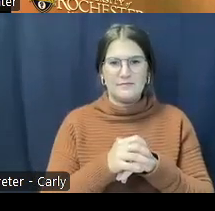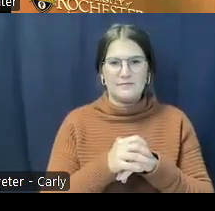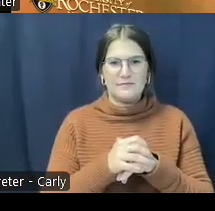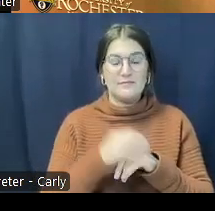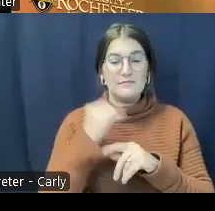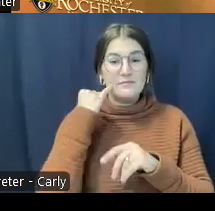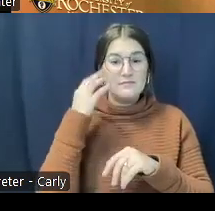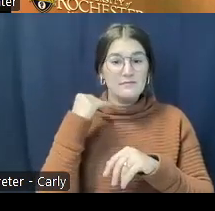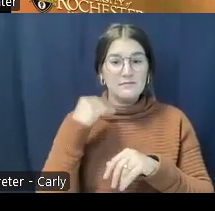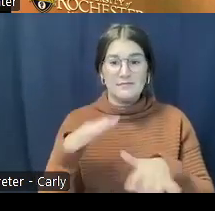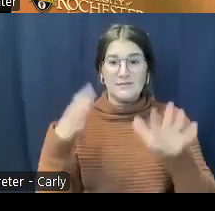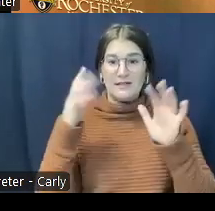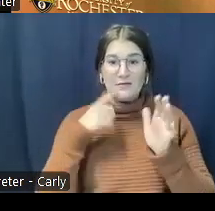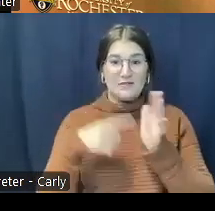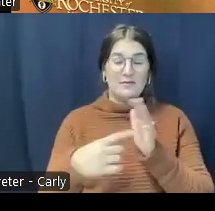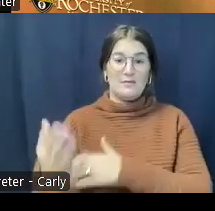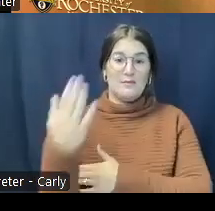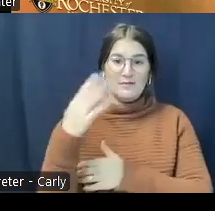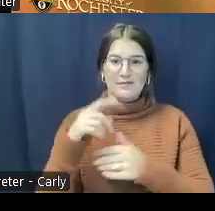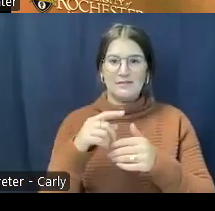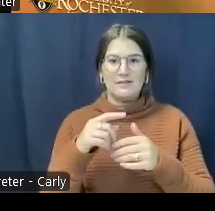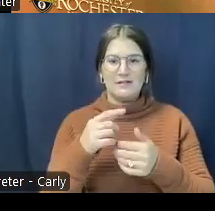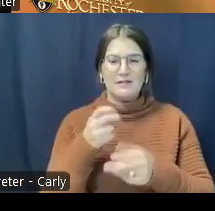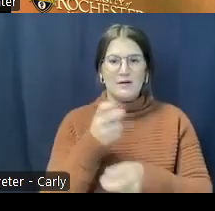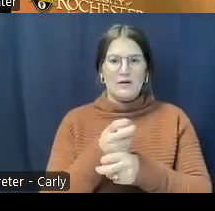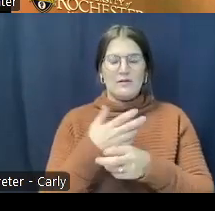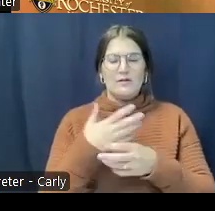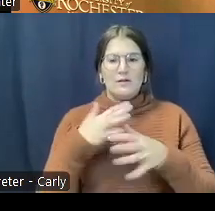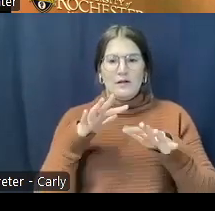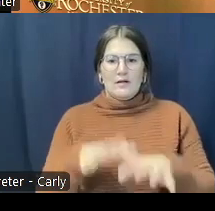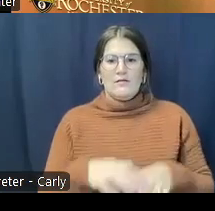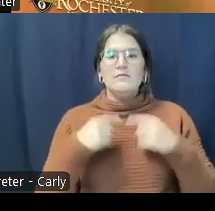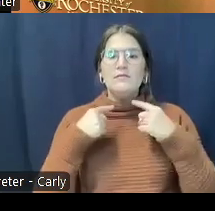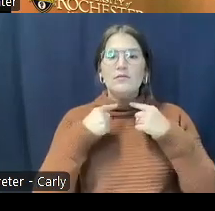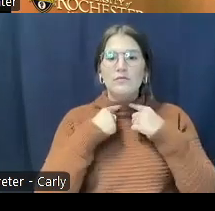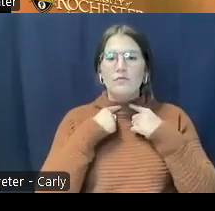like I am this morning, you notice it's hard to calm down the tension in my throat